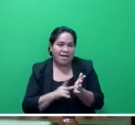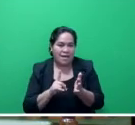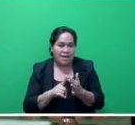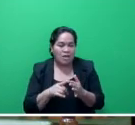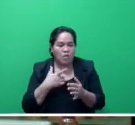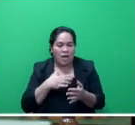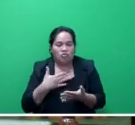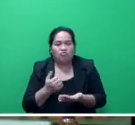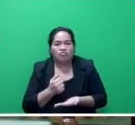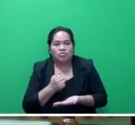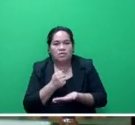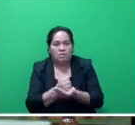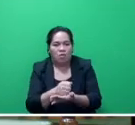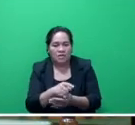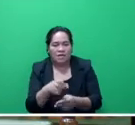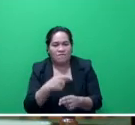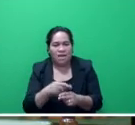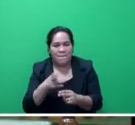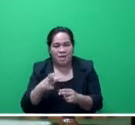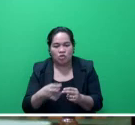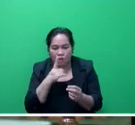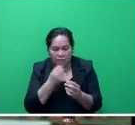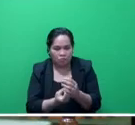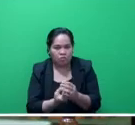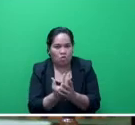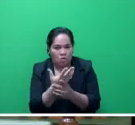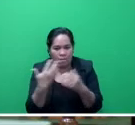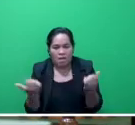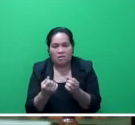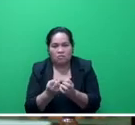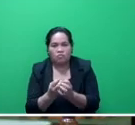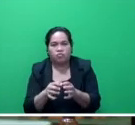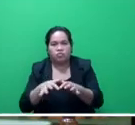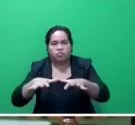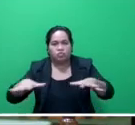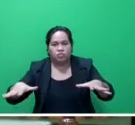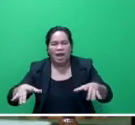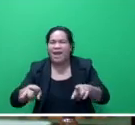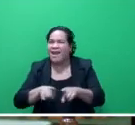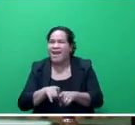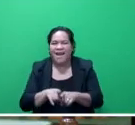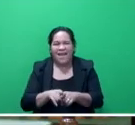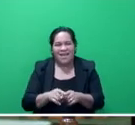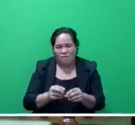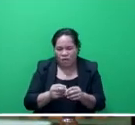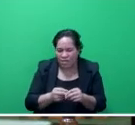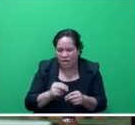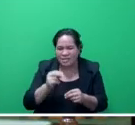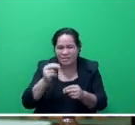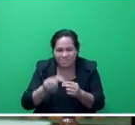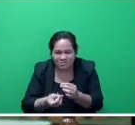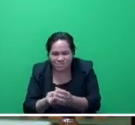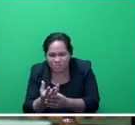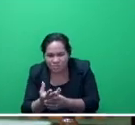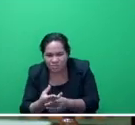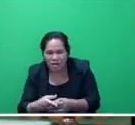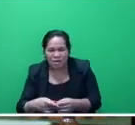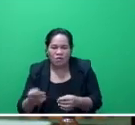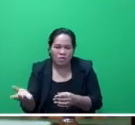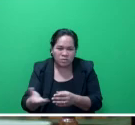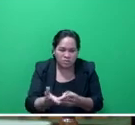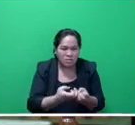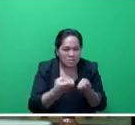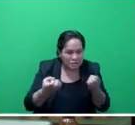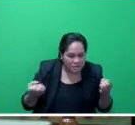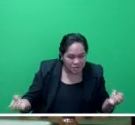farm productivity, the fertilizer subsidy, cane farm development assistance, carter subsidy, upgrade of cane access roads, weedicide